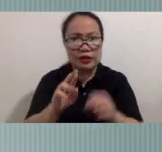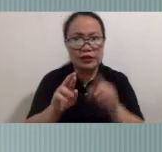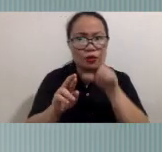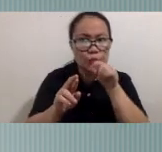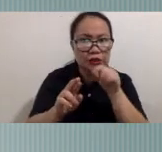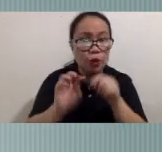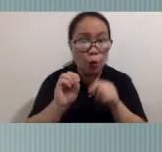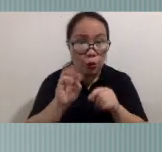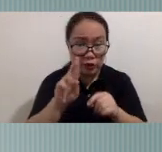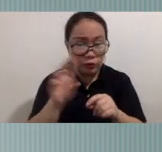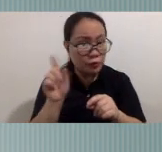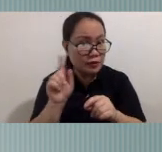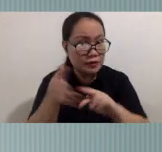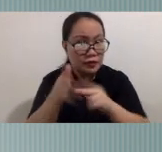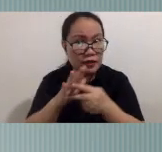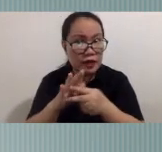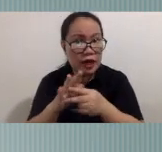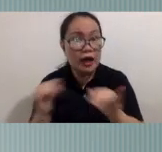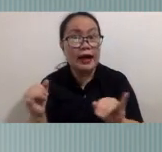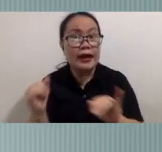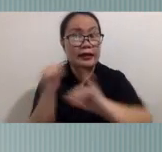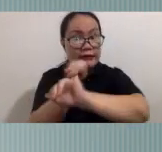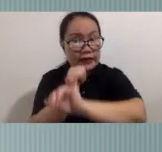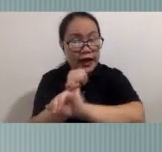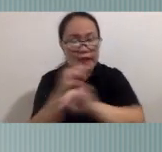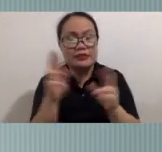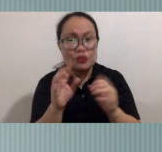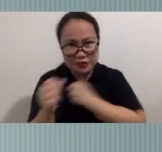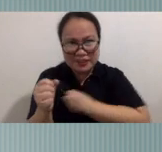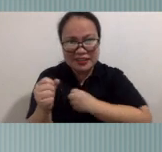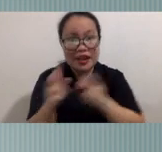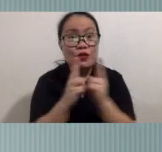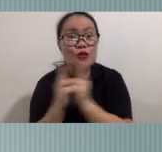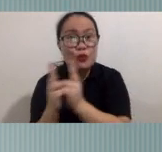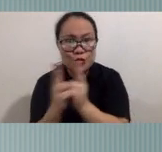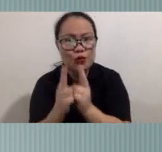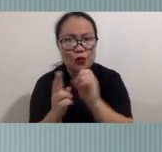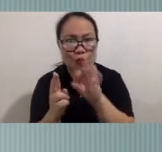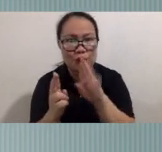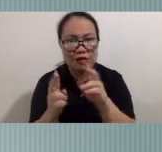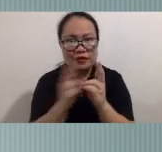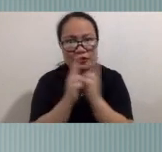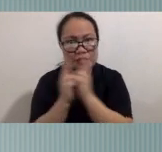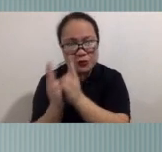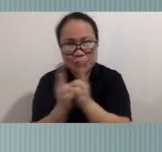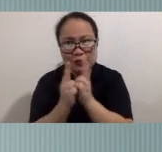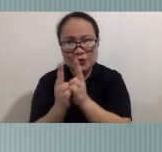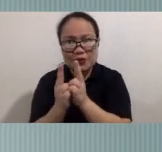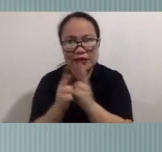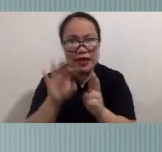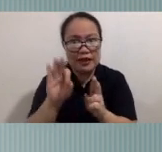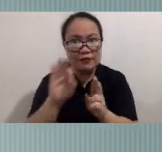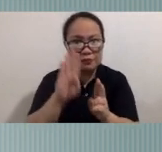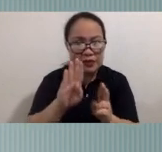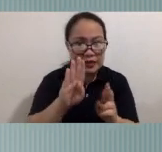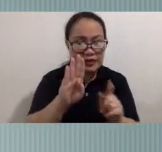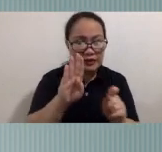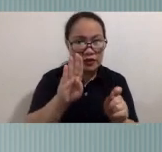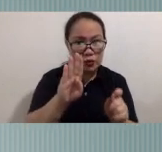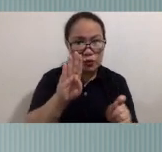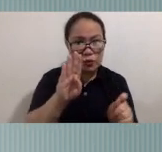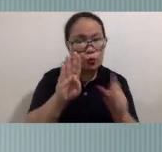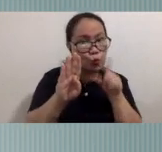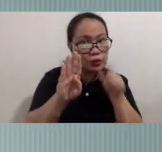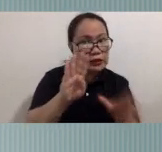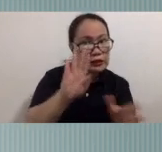4. Next, Facebook or Twitter but not Instagram account. So, we have the word or. That